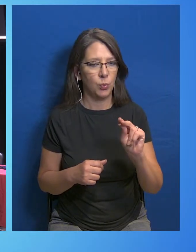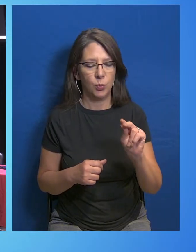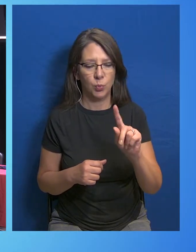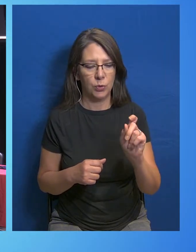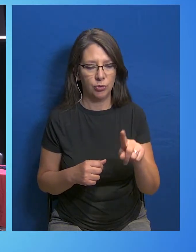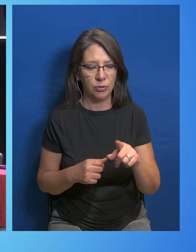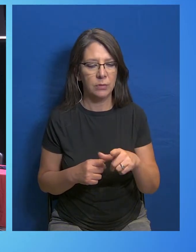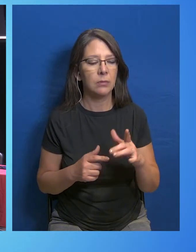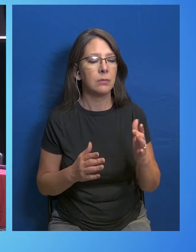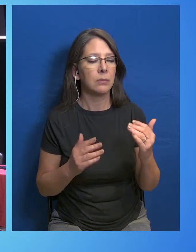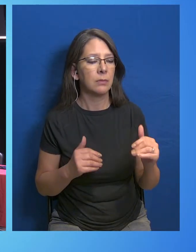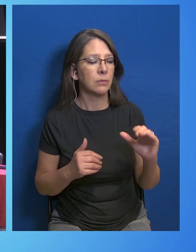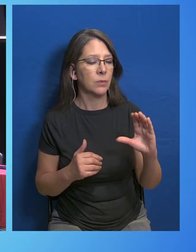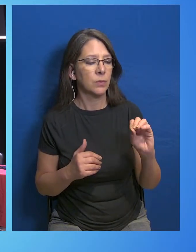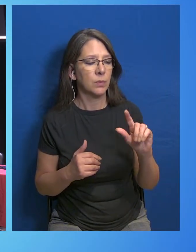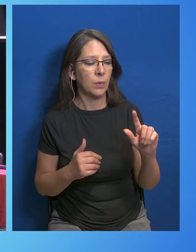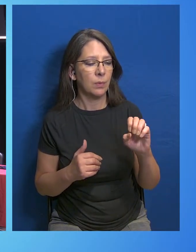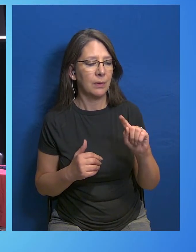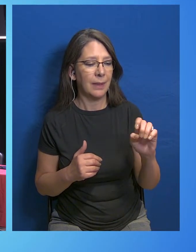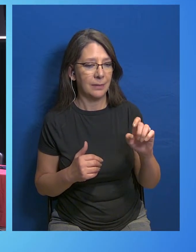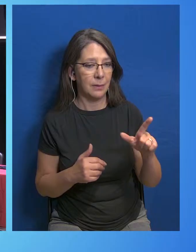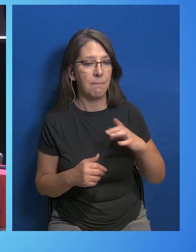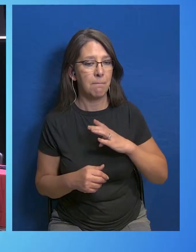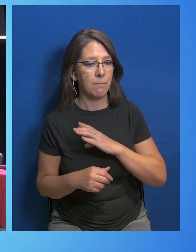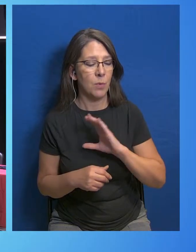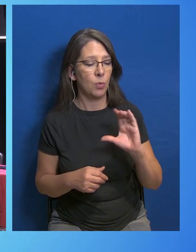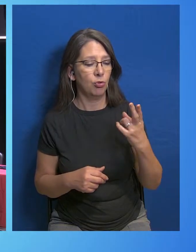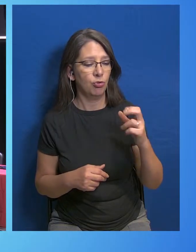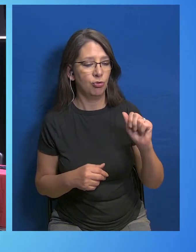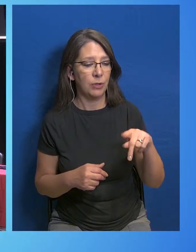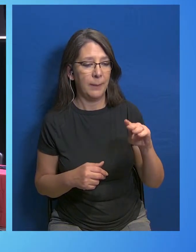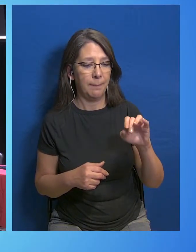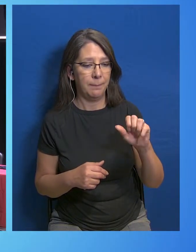Board Member Chapman on the phone, do you have any questions?